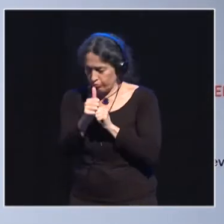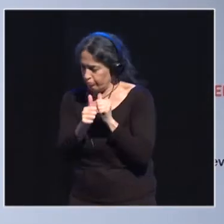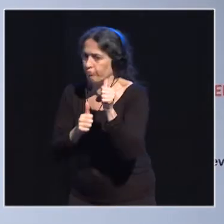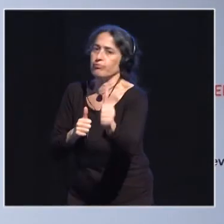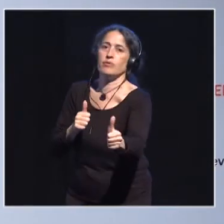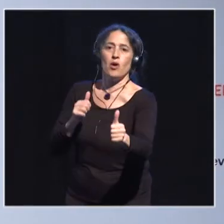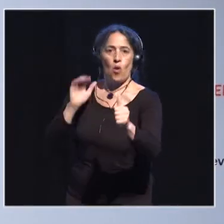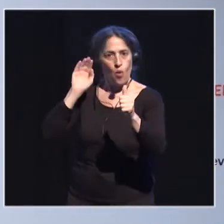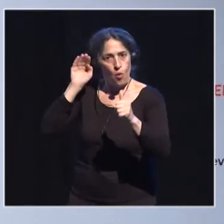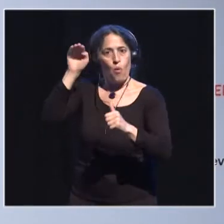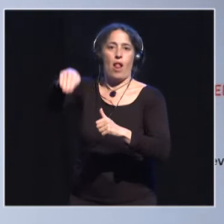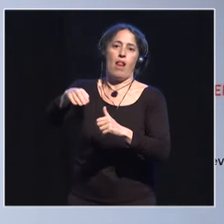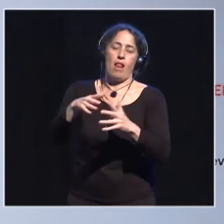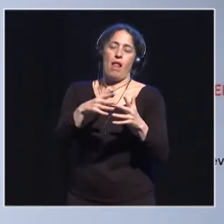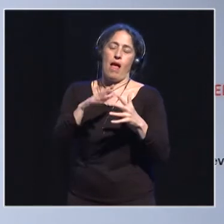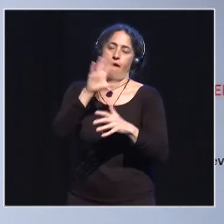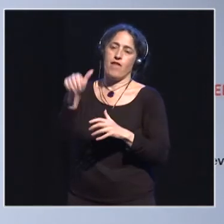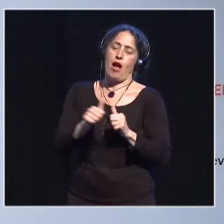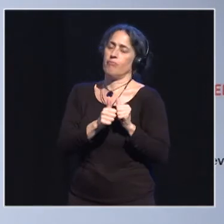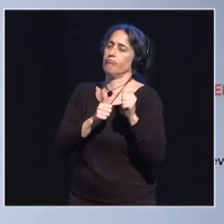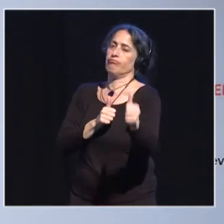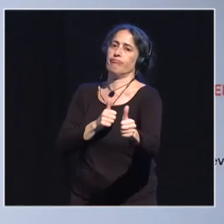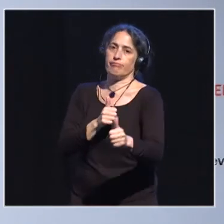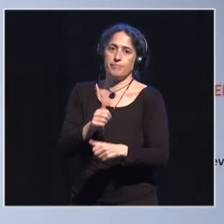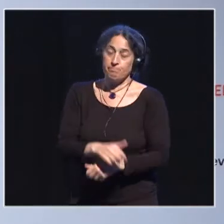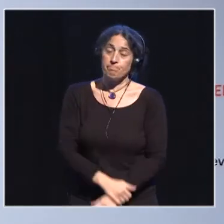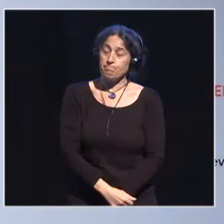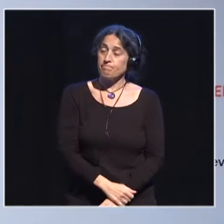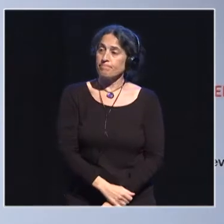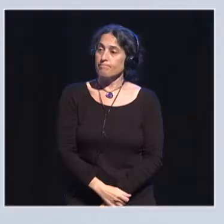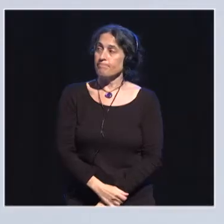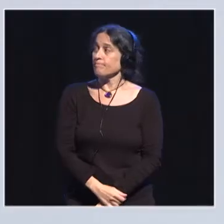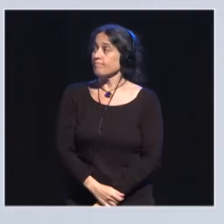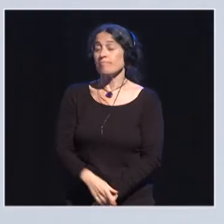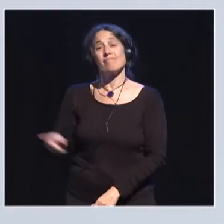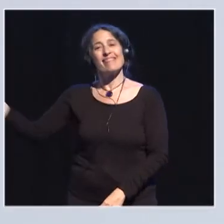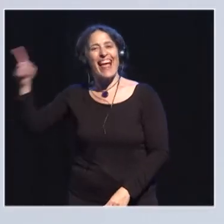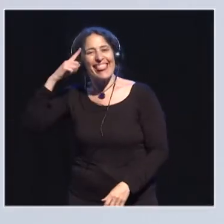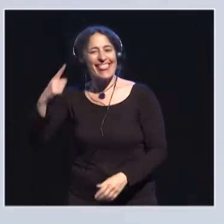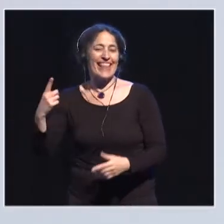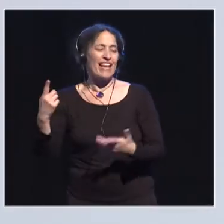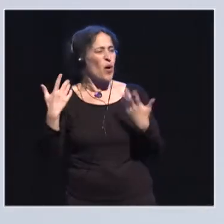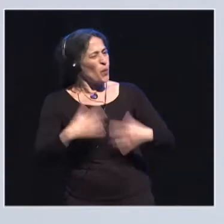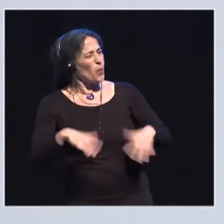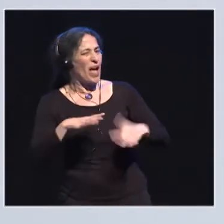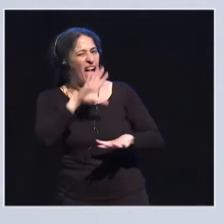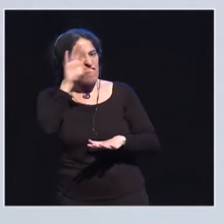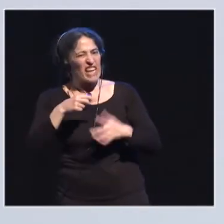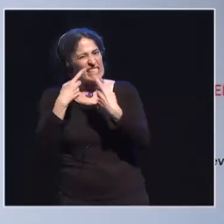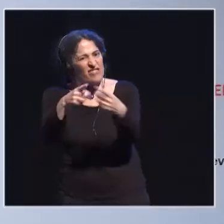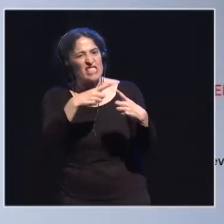all those pockets of excellence to not be Cohesively connected into a single policy that drives the continent forward. That's